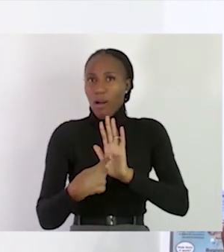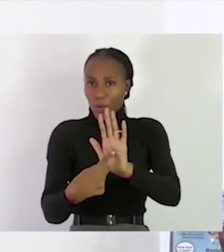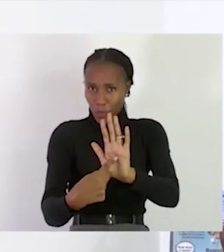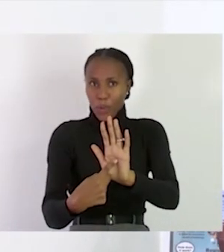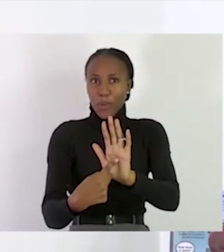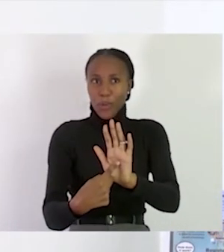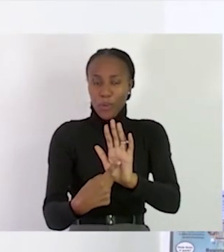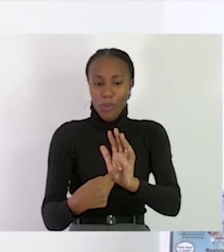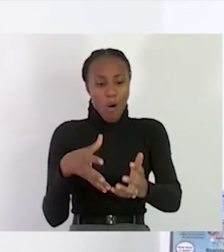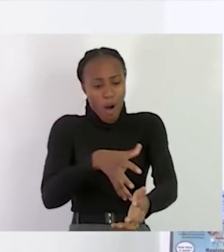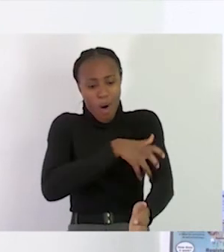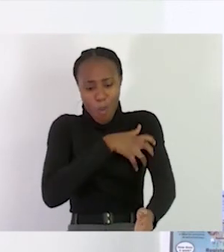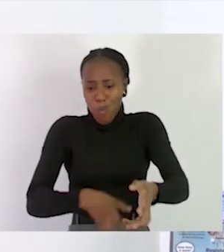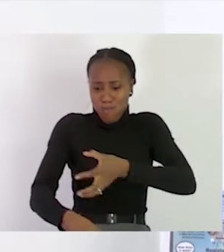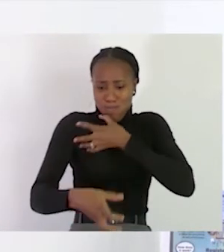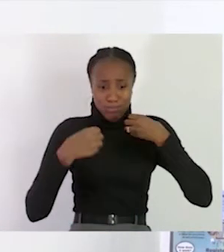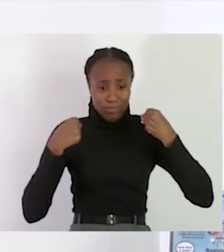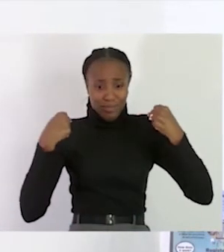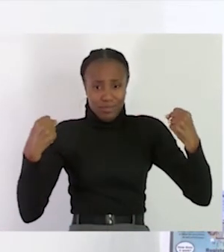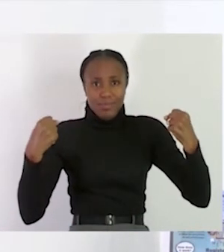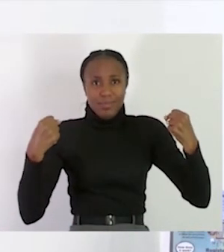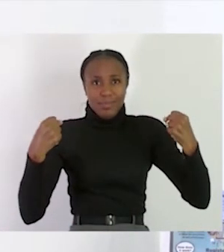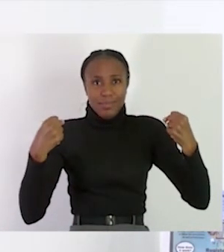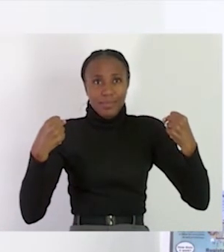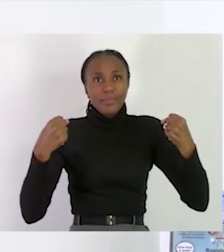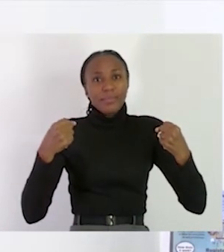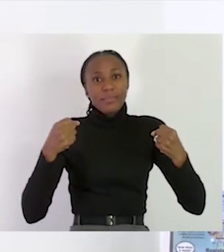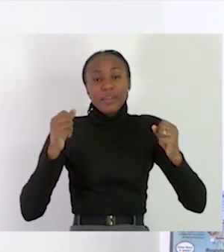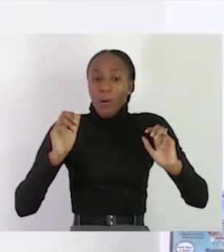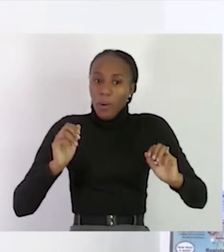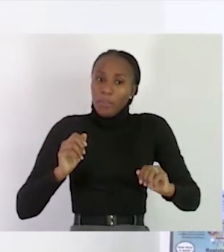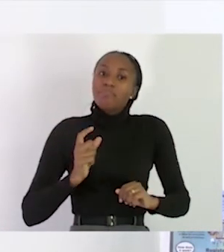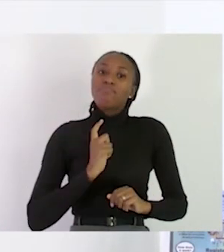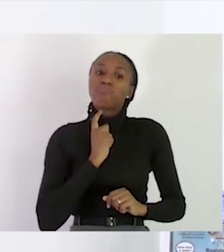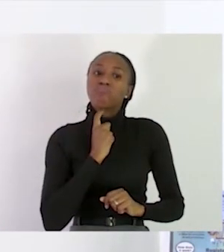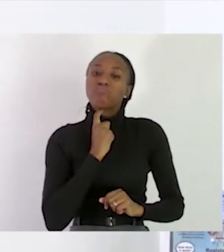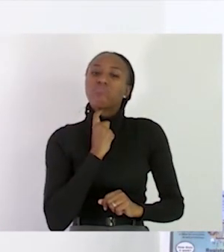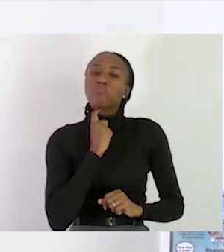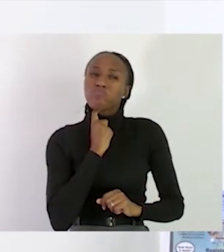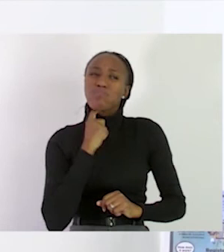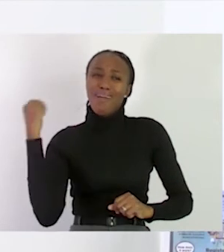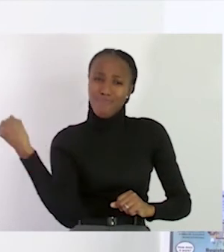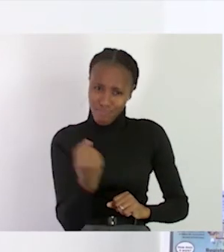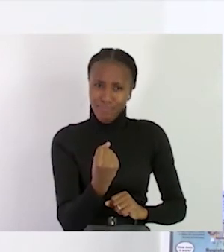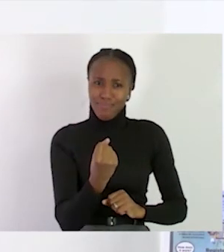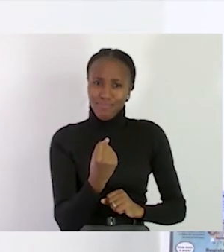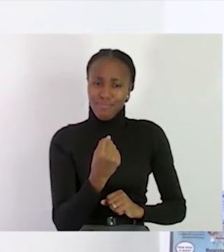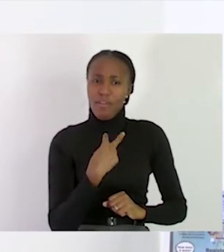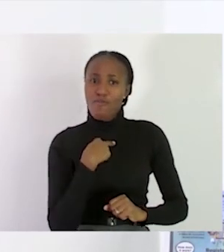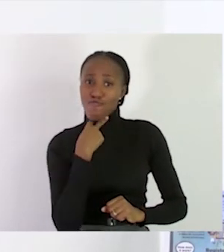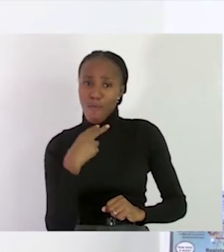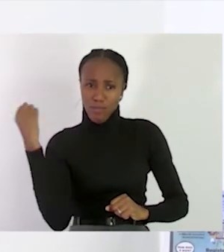that masculine shape. The voice deepens. Most of the boys in grade 8